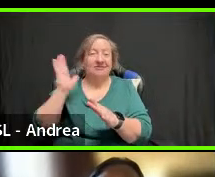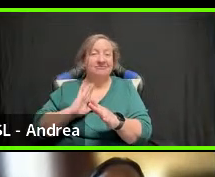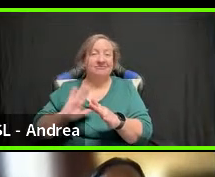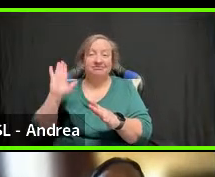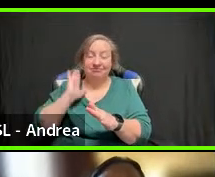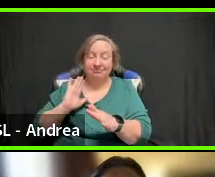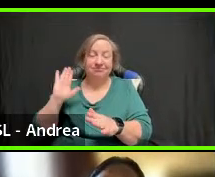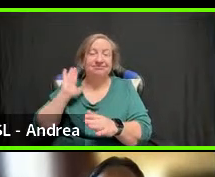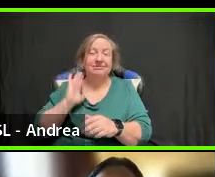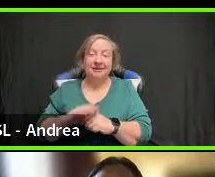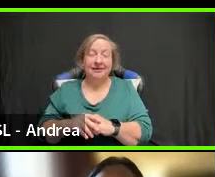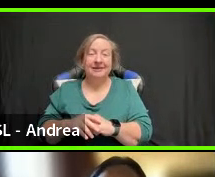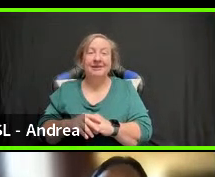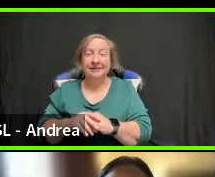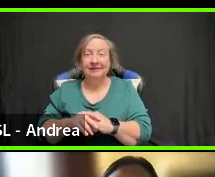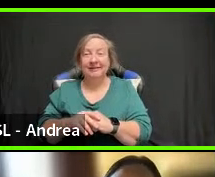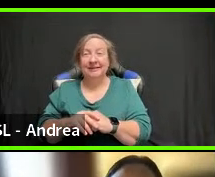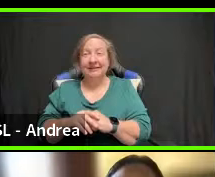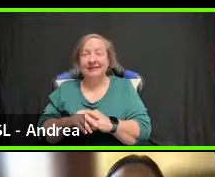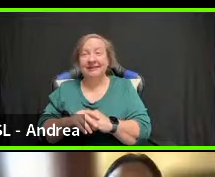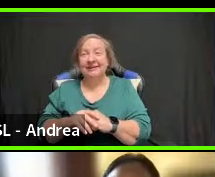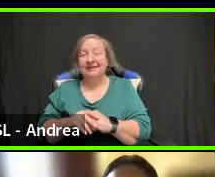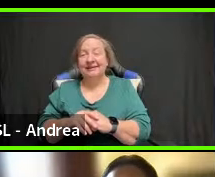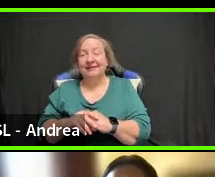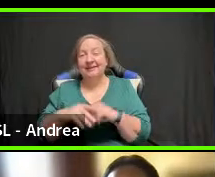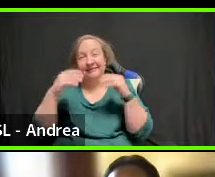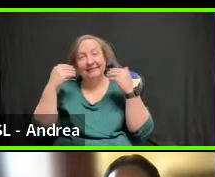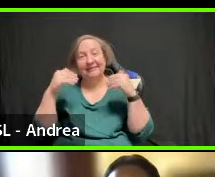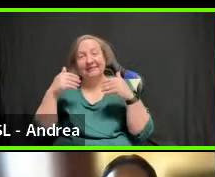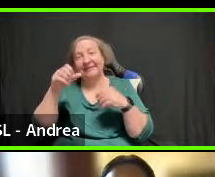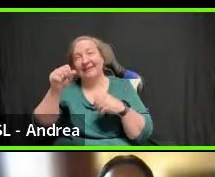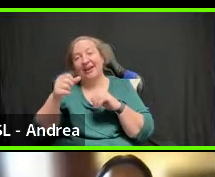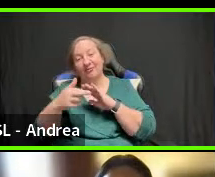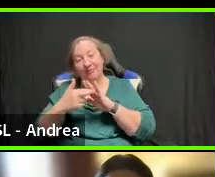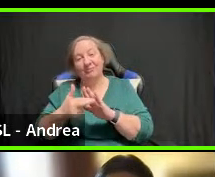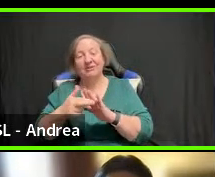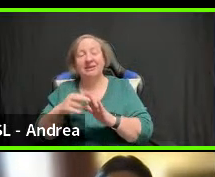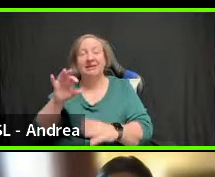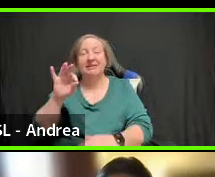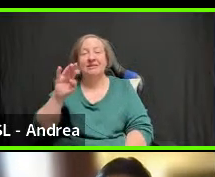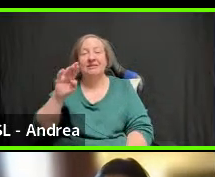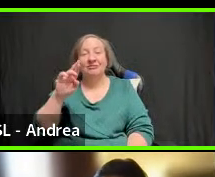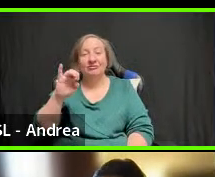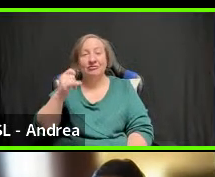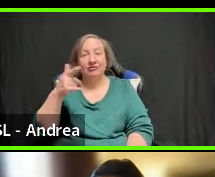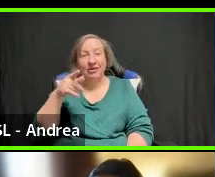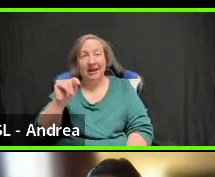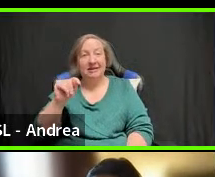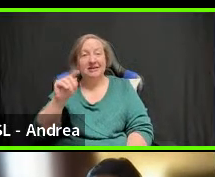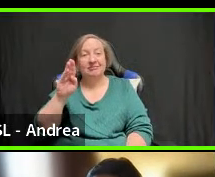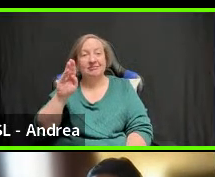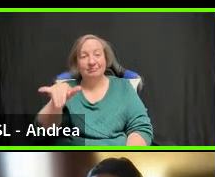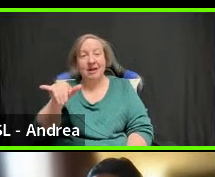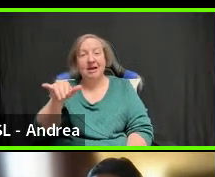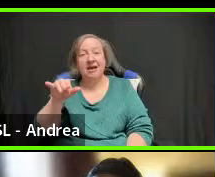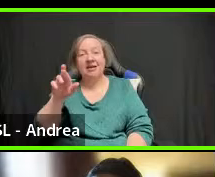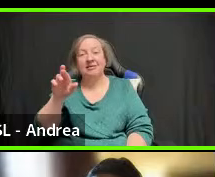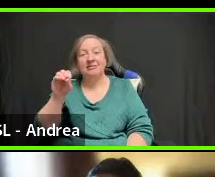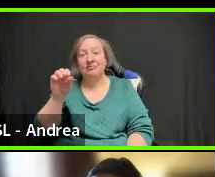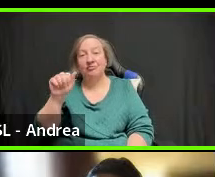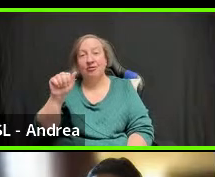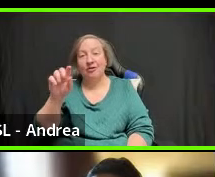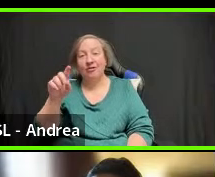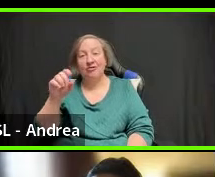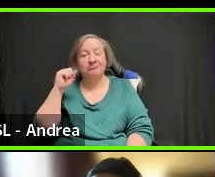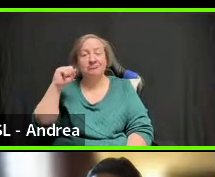on, and gosh, yeah, representing freight by road. So shout out to my